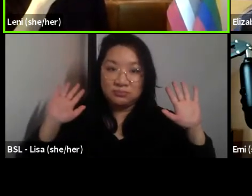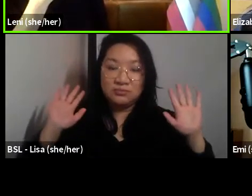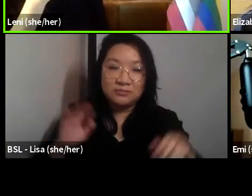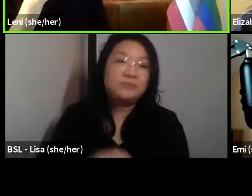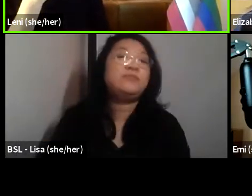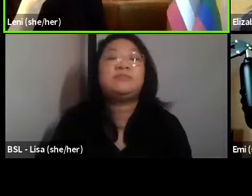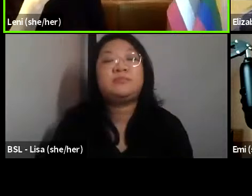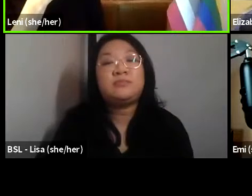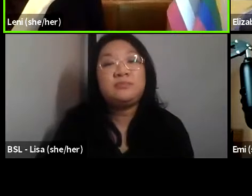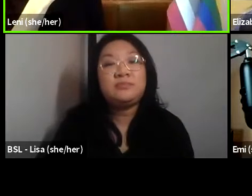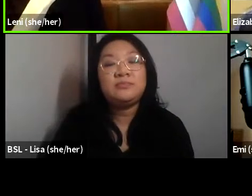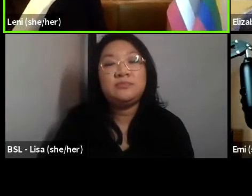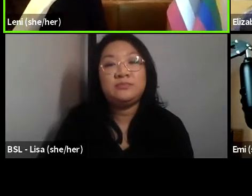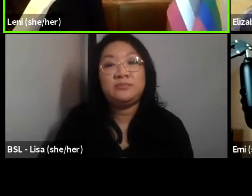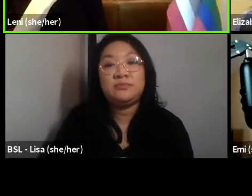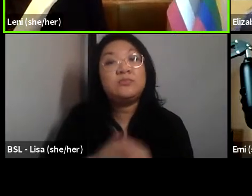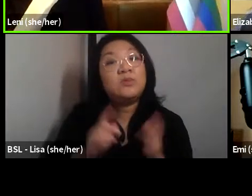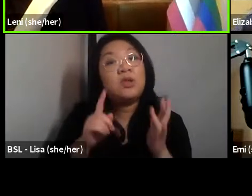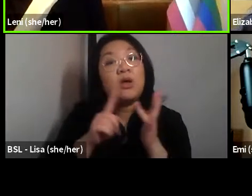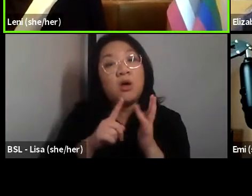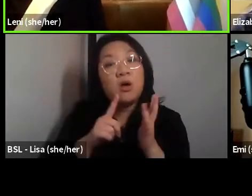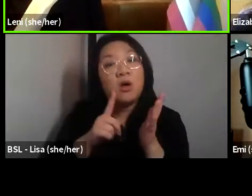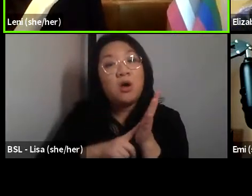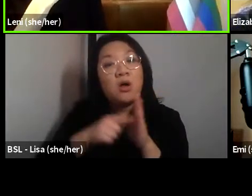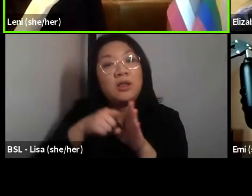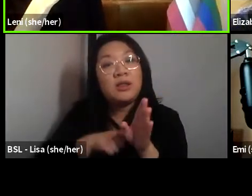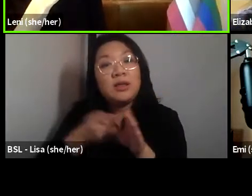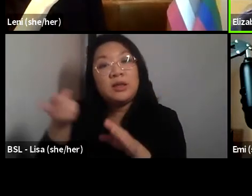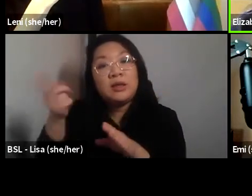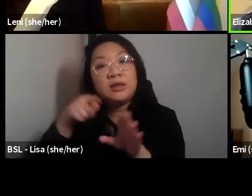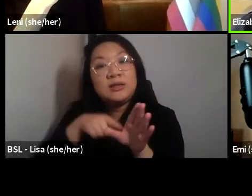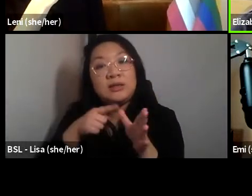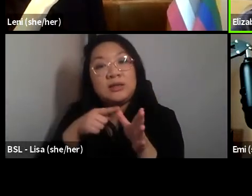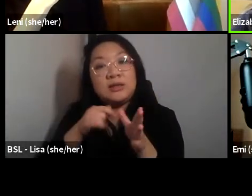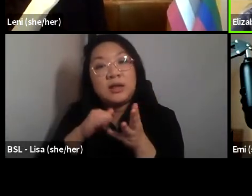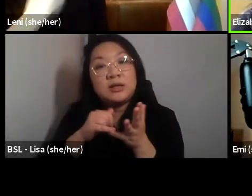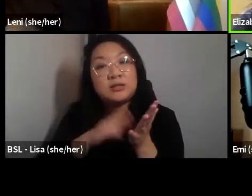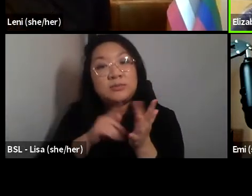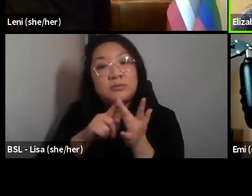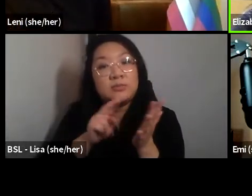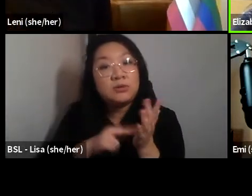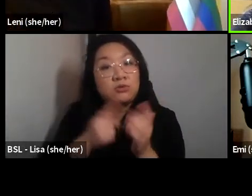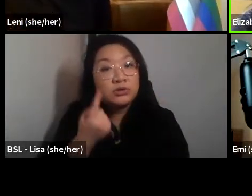Ollie or Yasmin, did you have a similar experience to that?